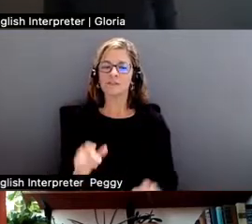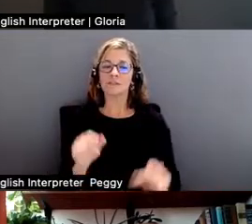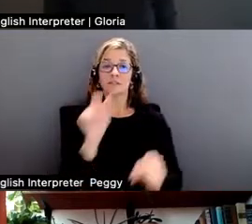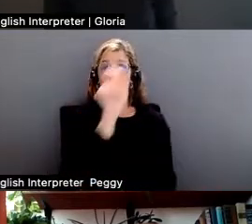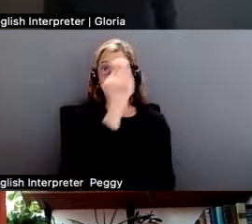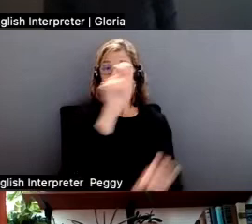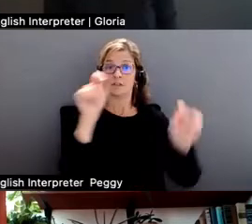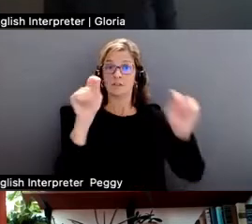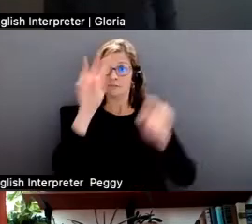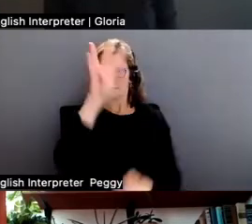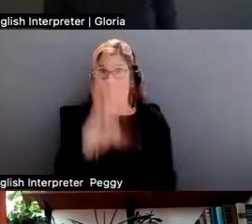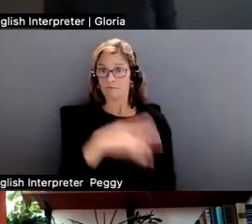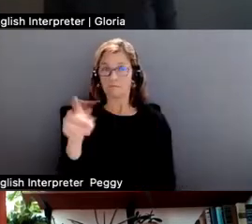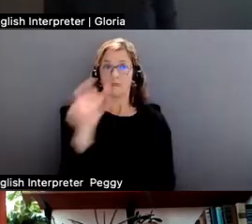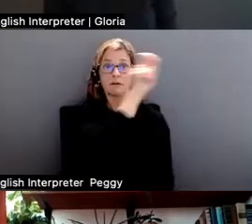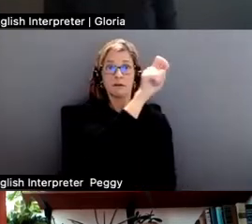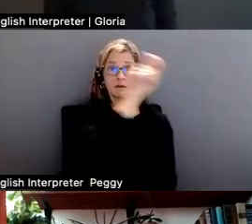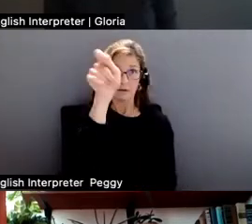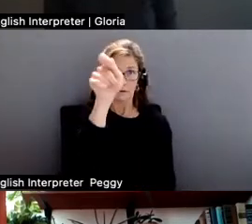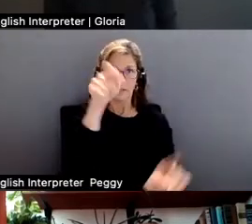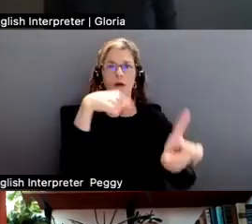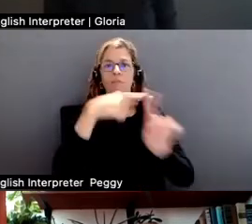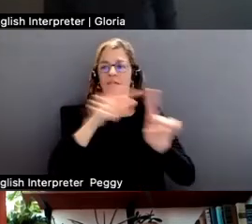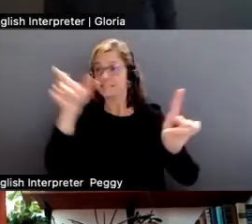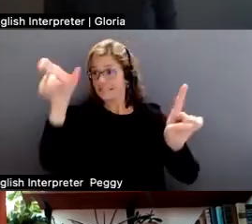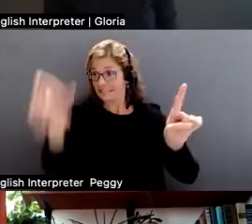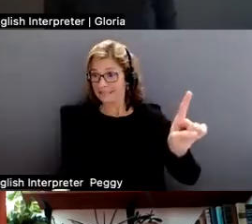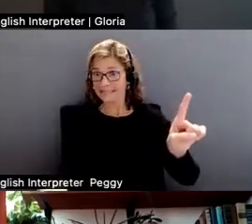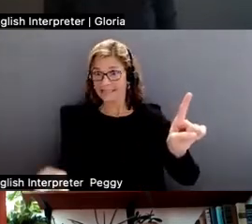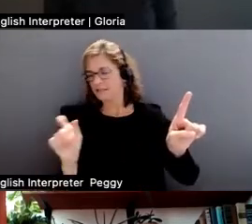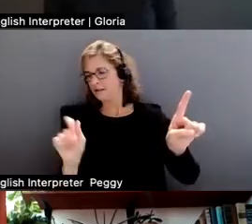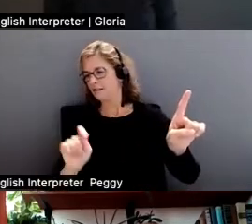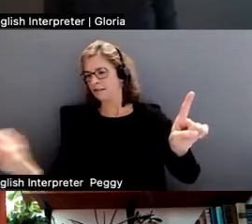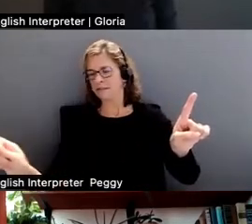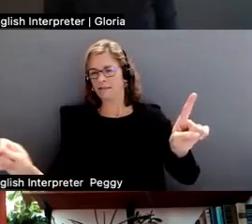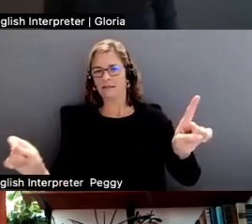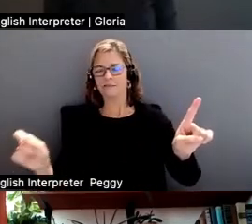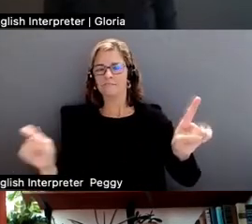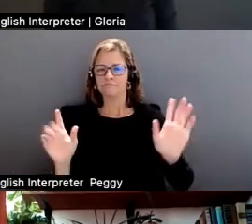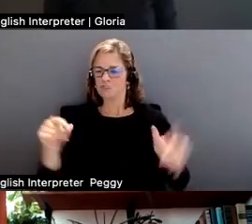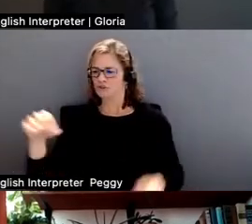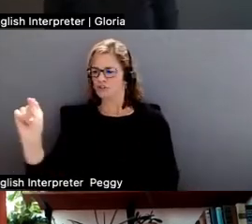the list. And yeah, again, it's in real time, so it's